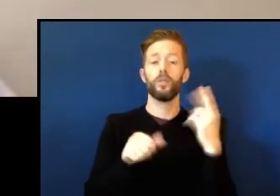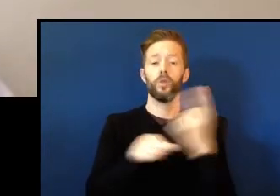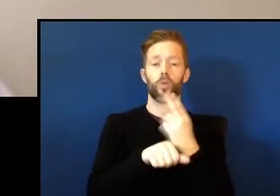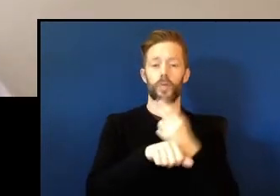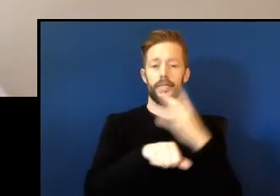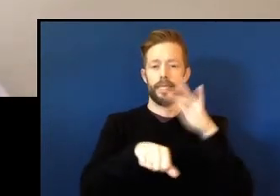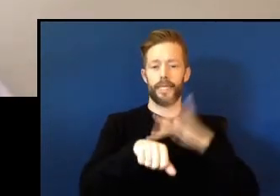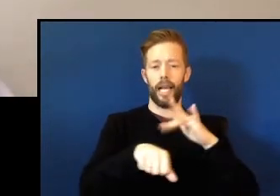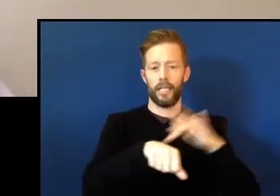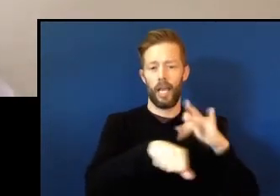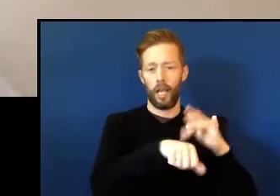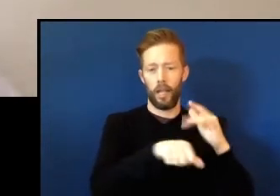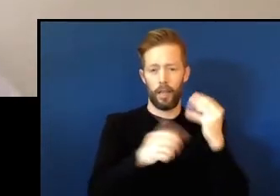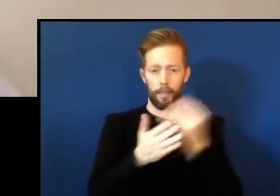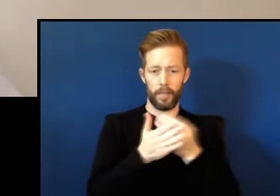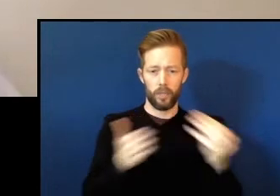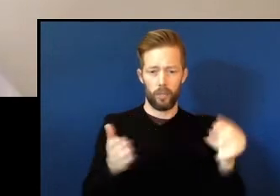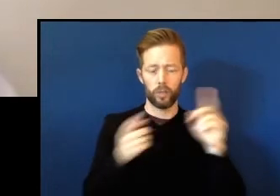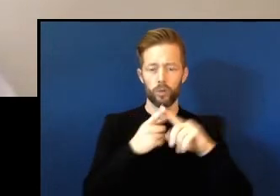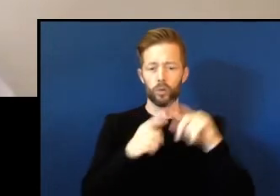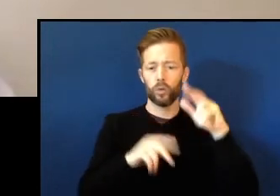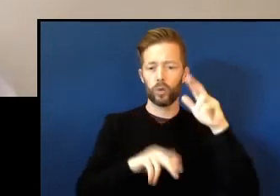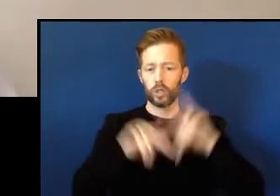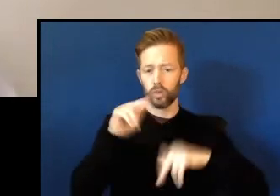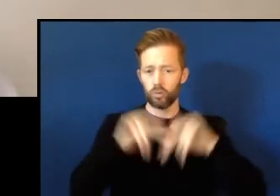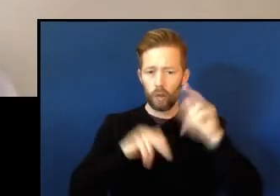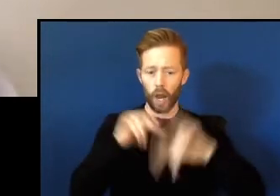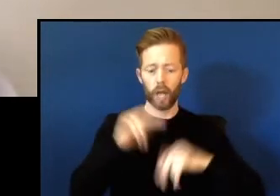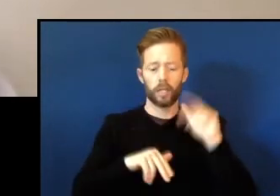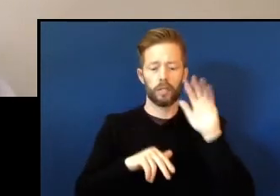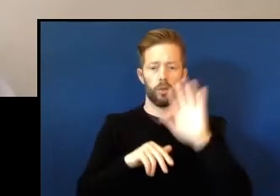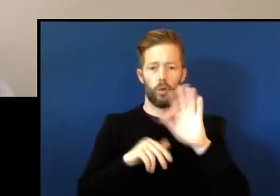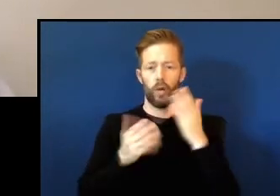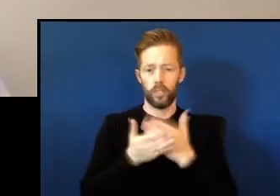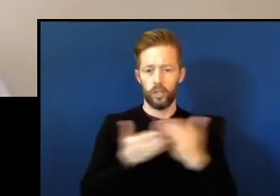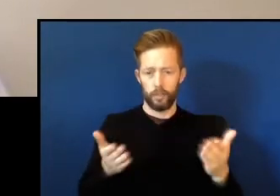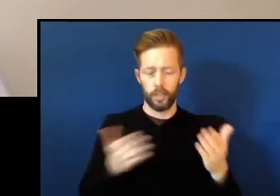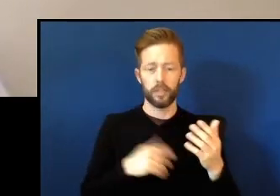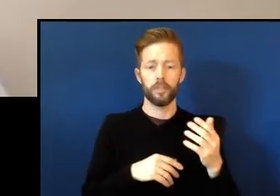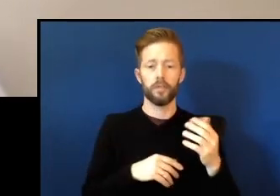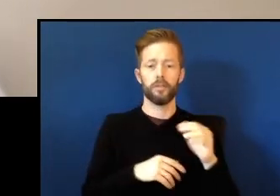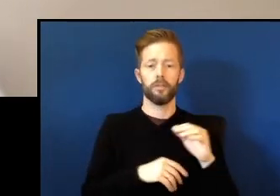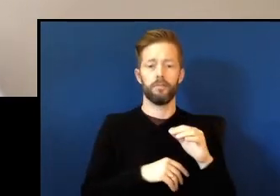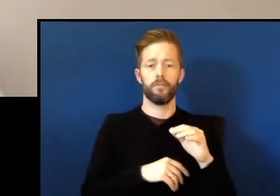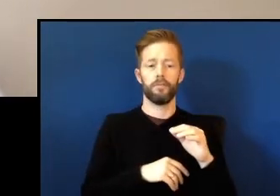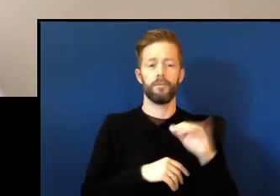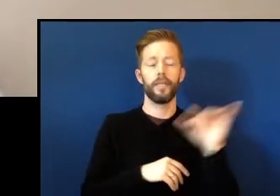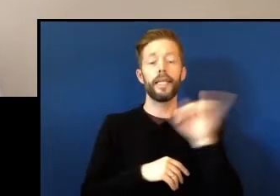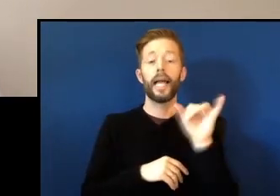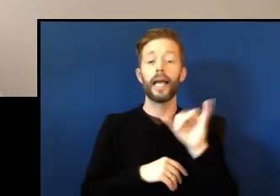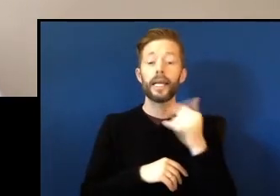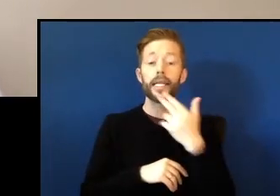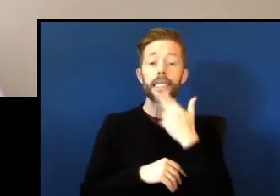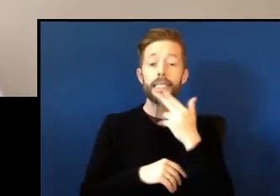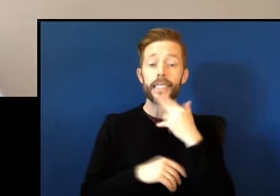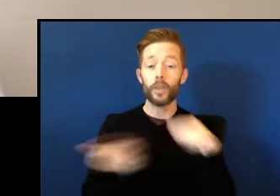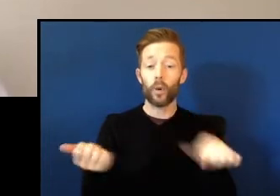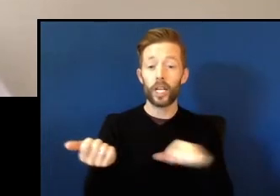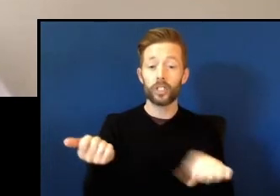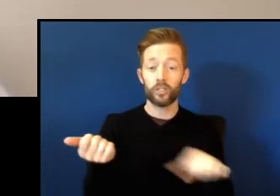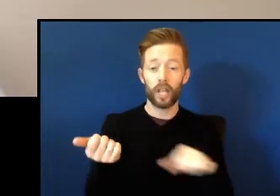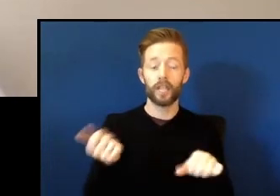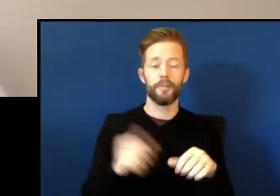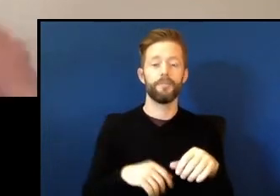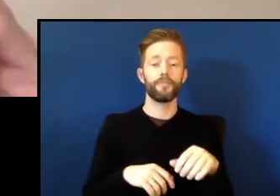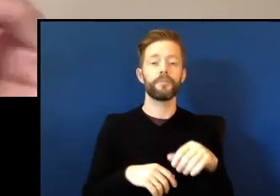using tactile materials to construct your instruments, just like as a teeny orchestra did.